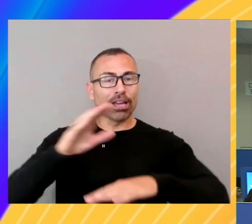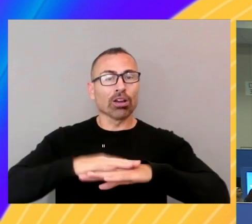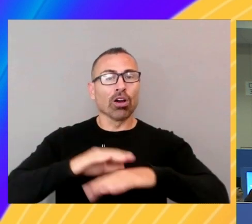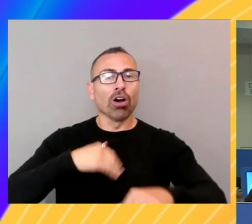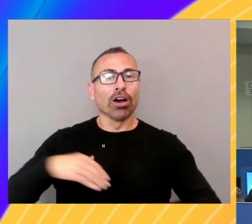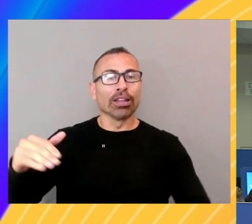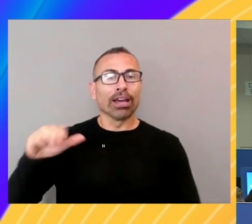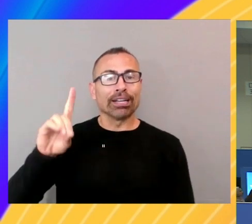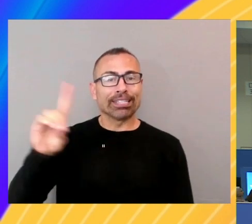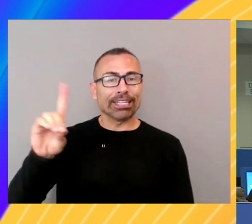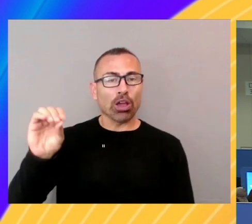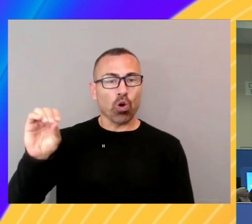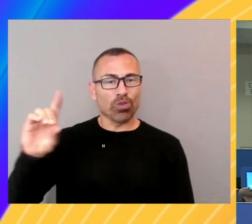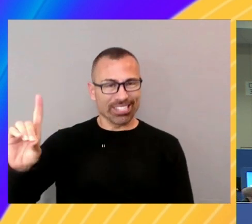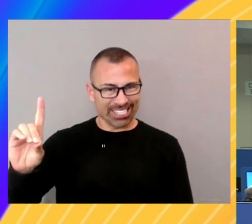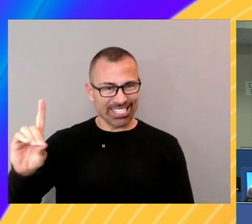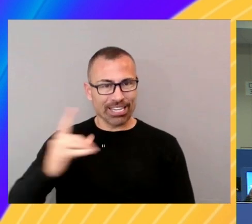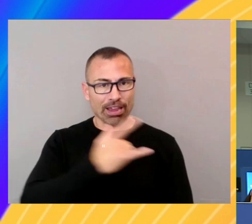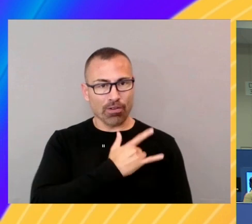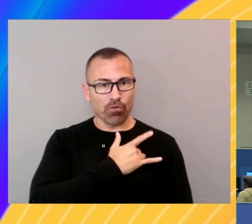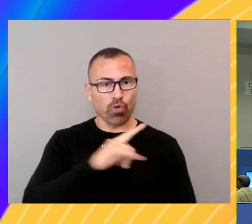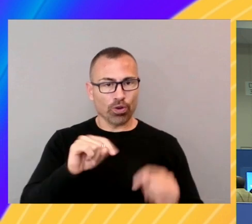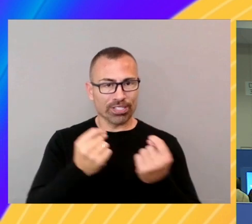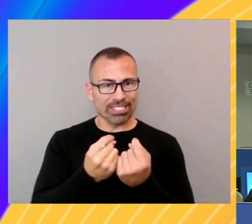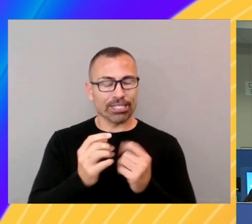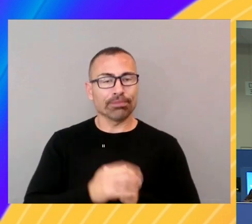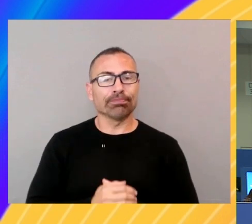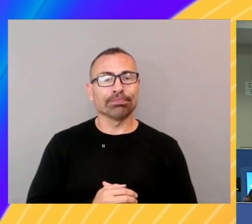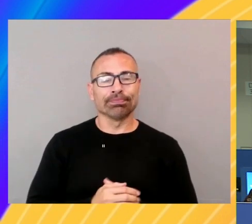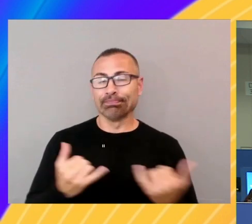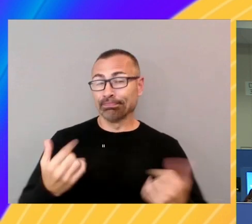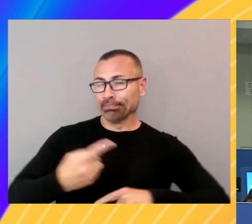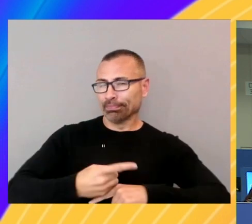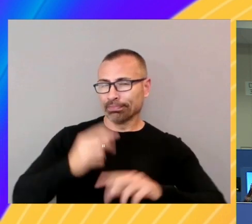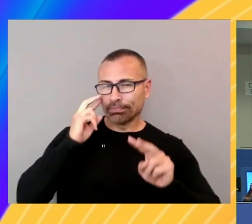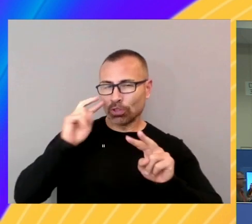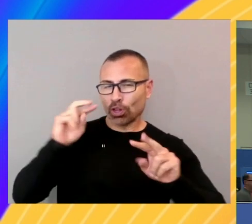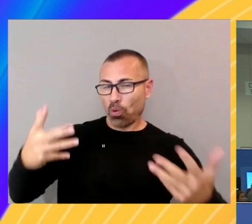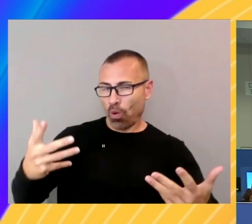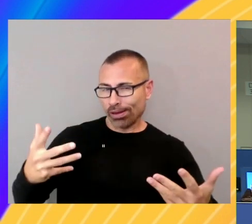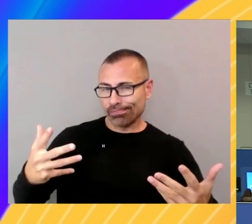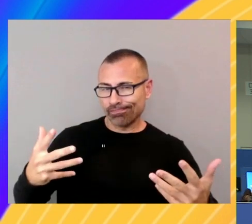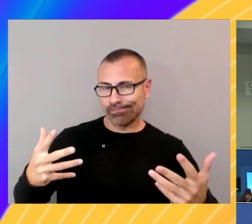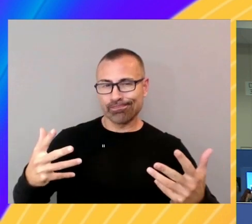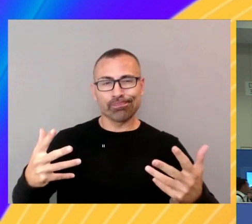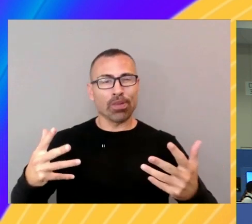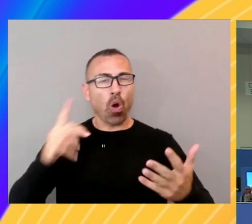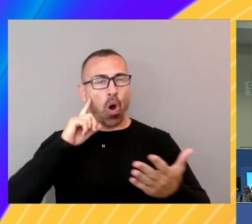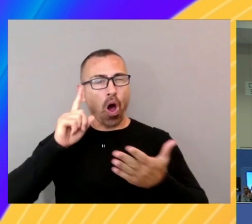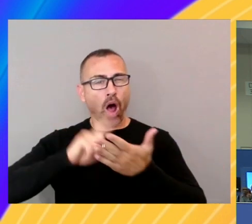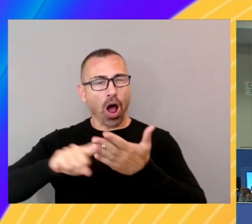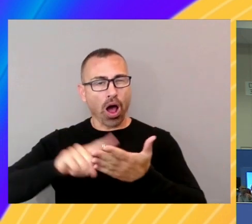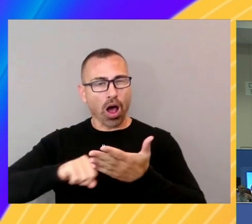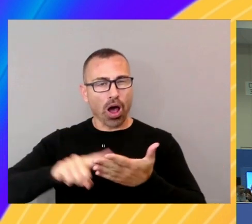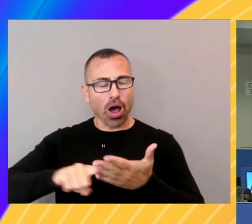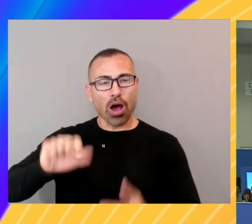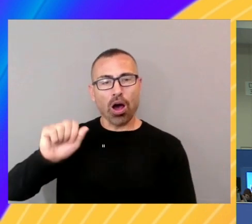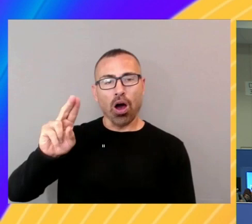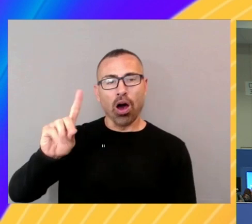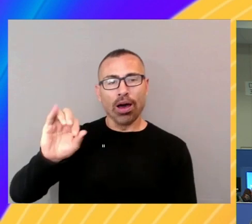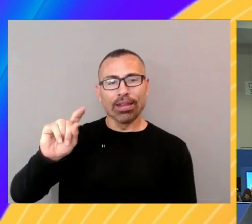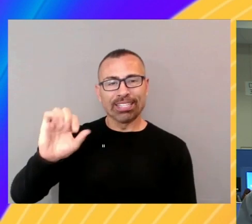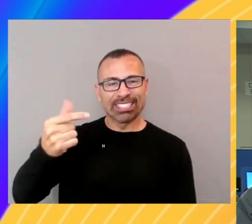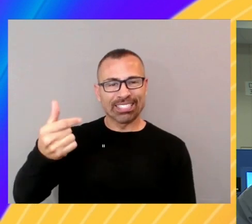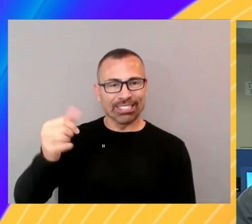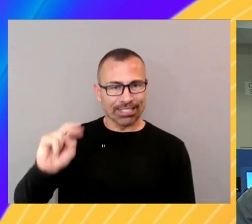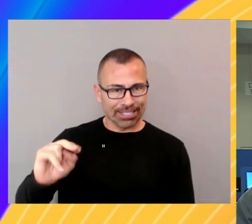to talk about auditing, and not only auditing, but hybrid environments. So let's introduce